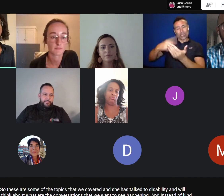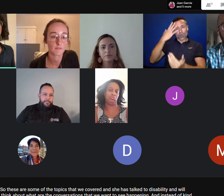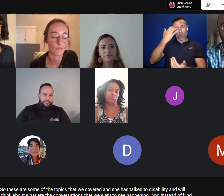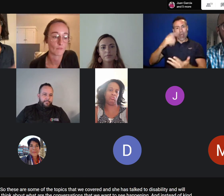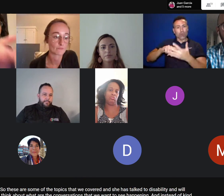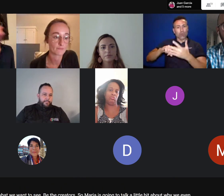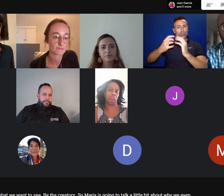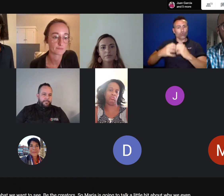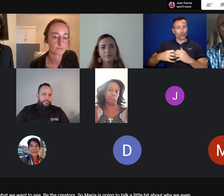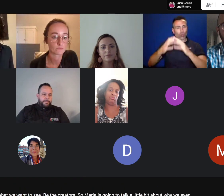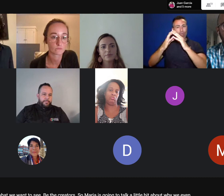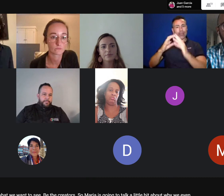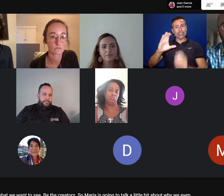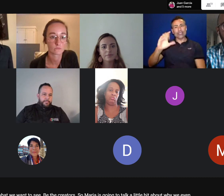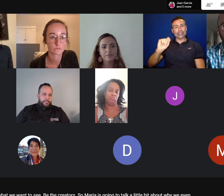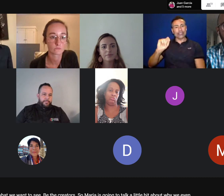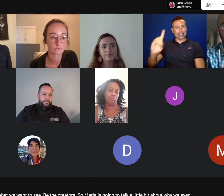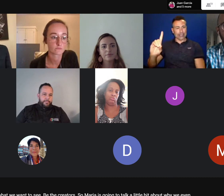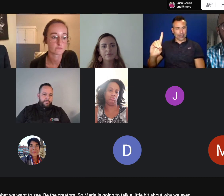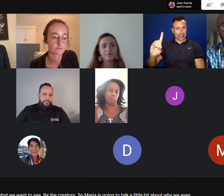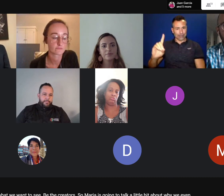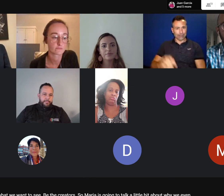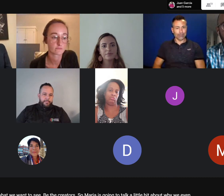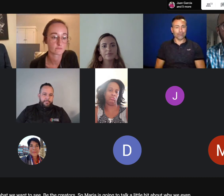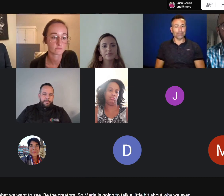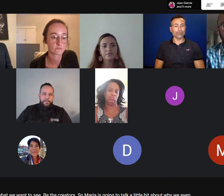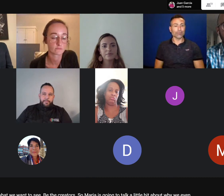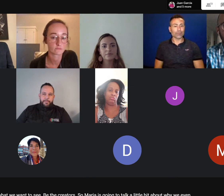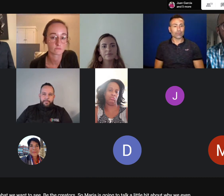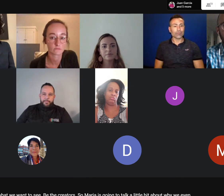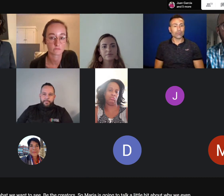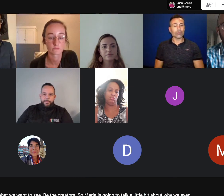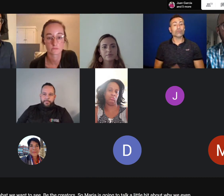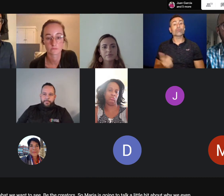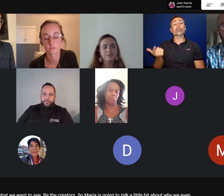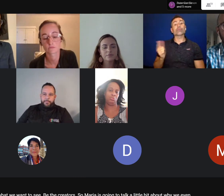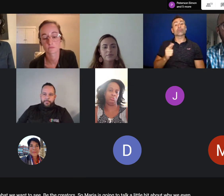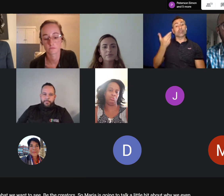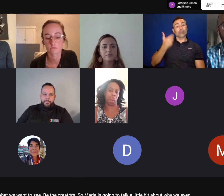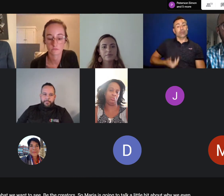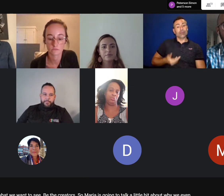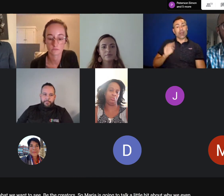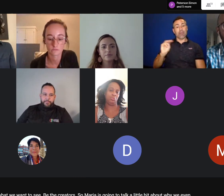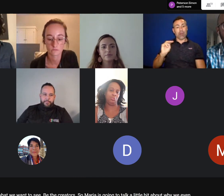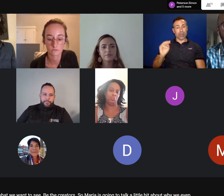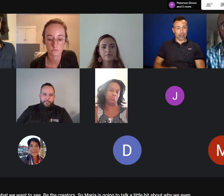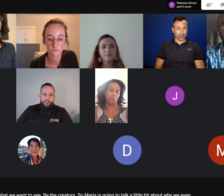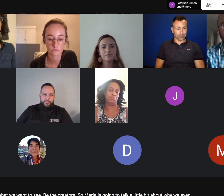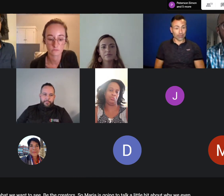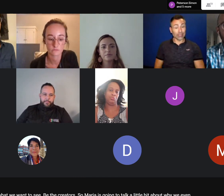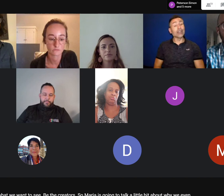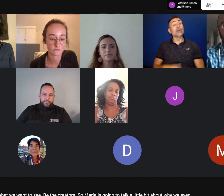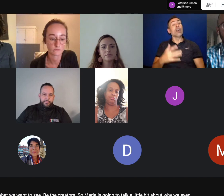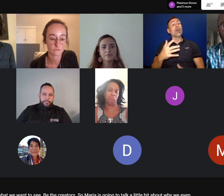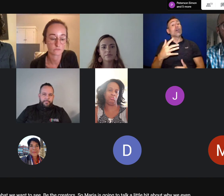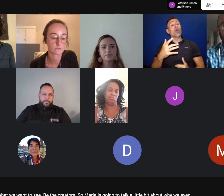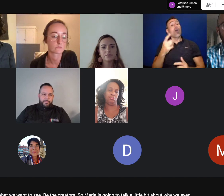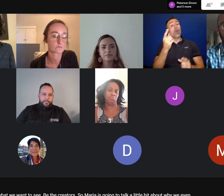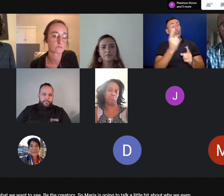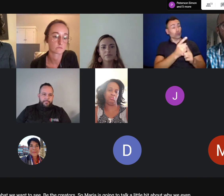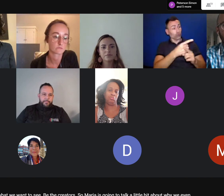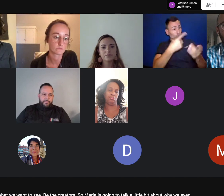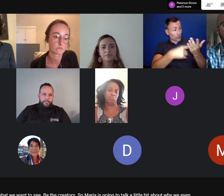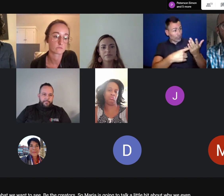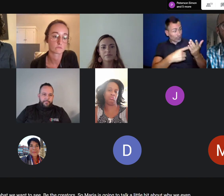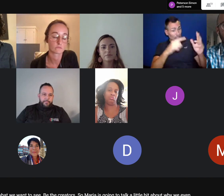right, so in addition to all of the things that we talk about on Chicas Talk Disabilities, the